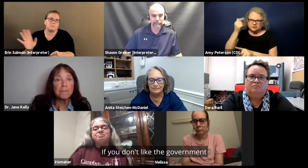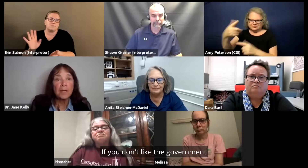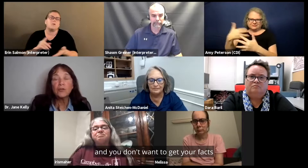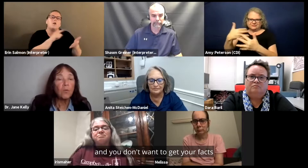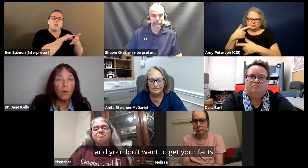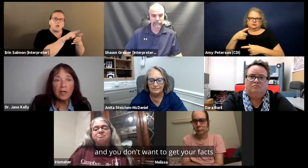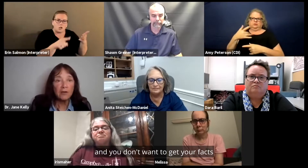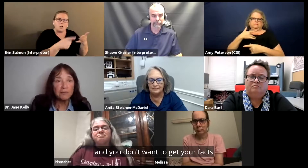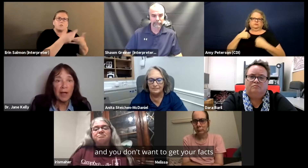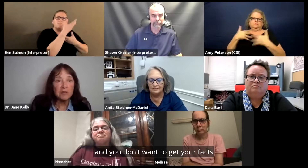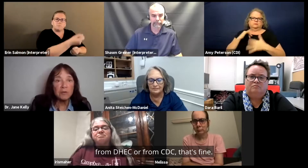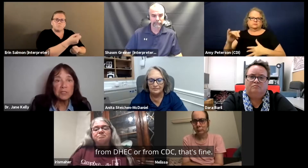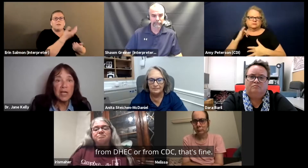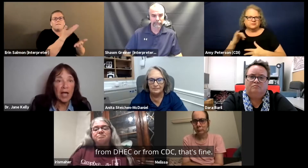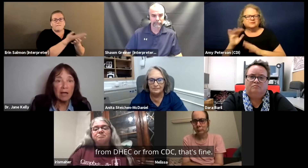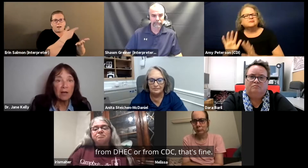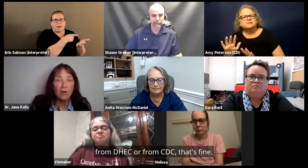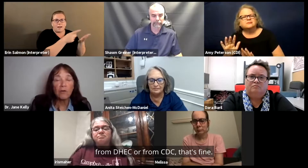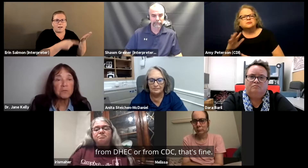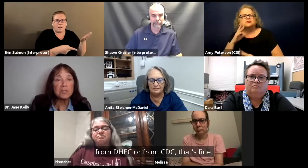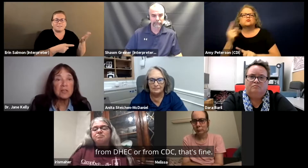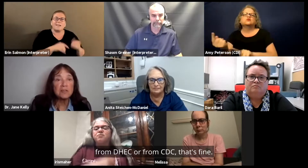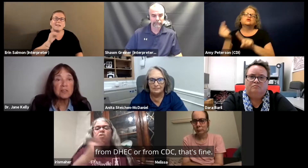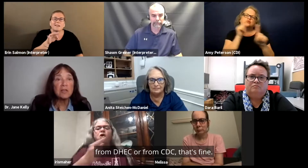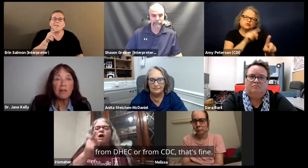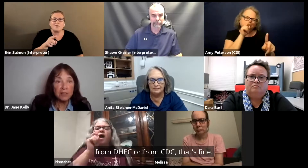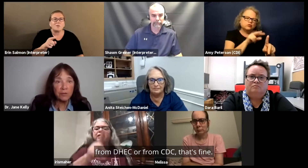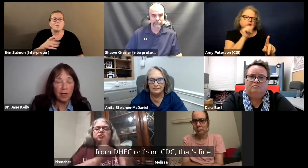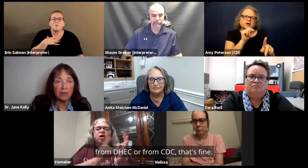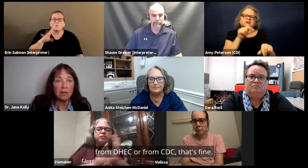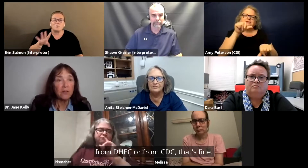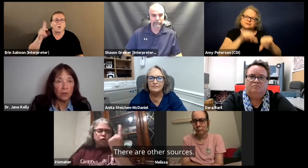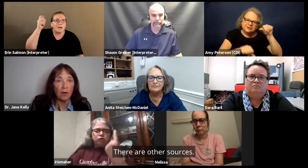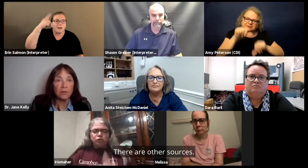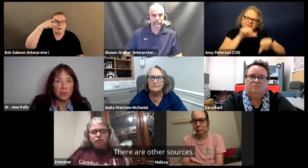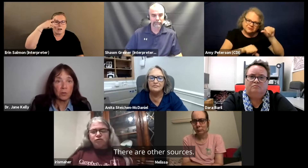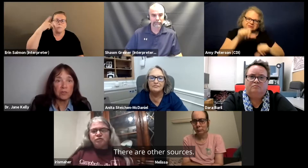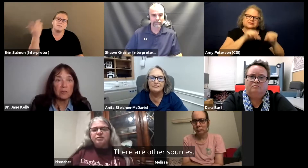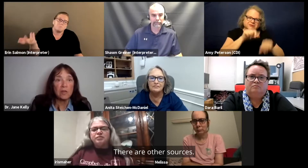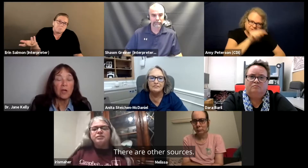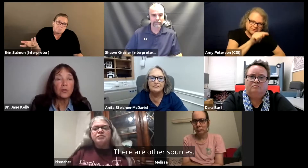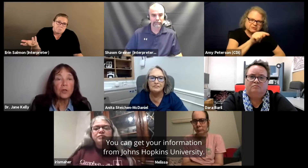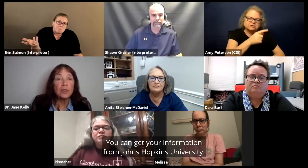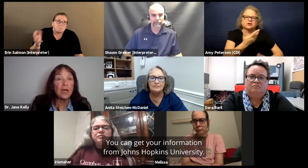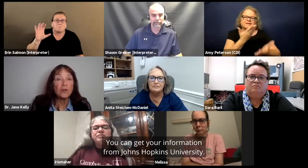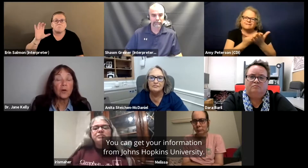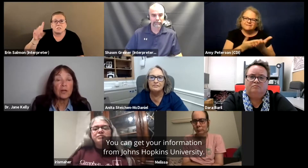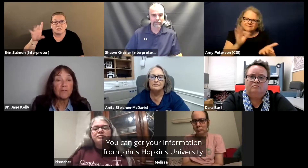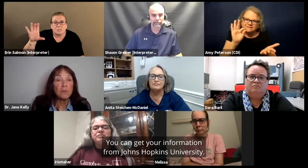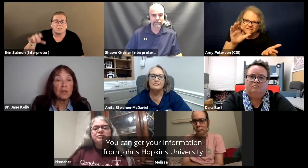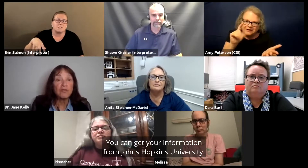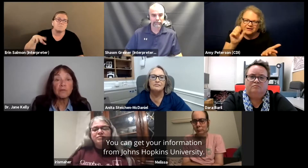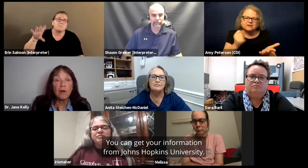government and you don't want to get your facts from DHEC or from CDC, that's fine. There are other sources. You can get